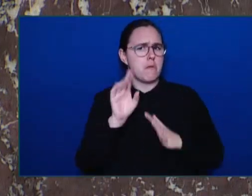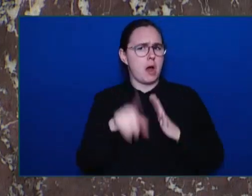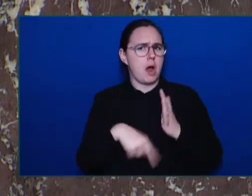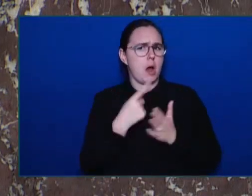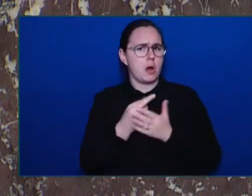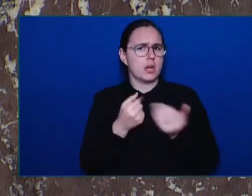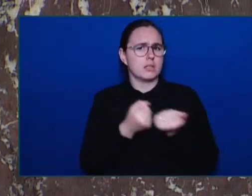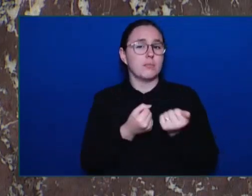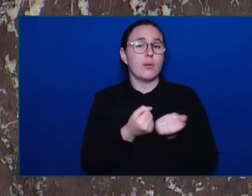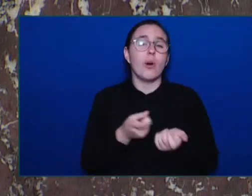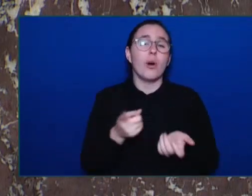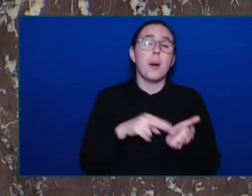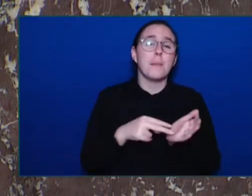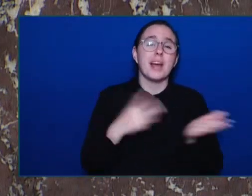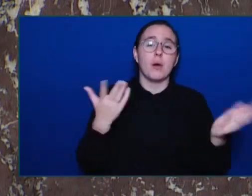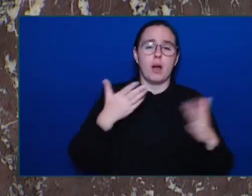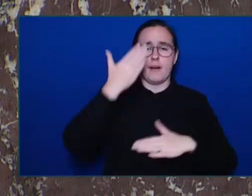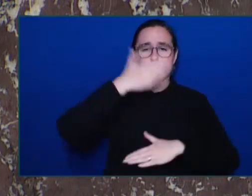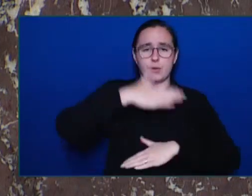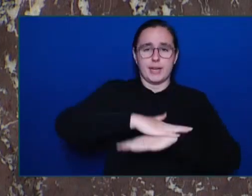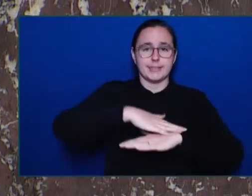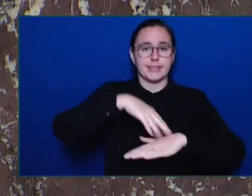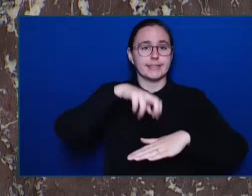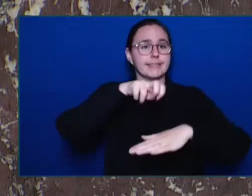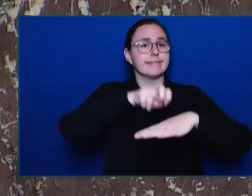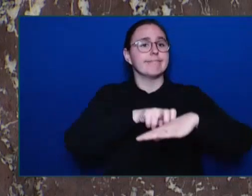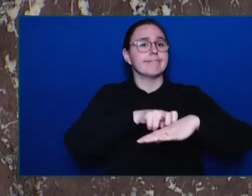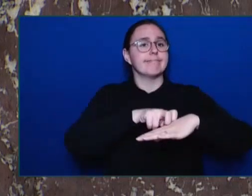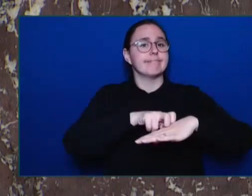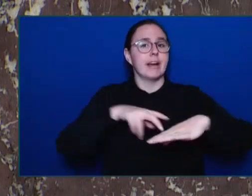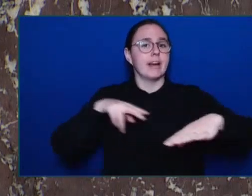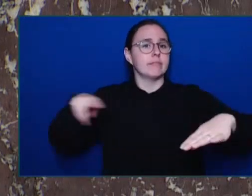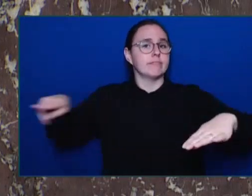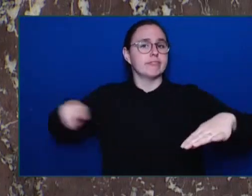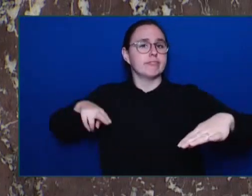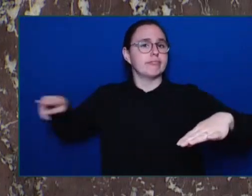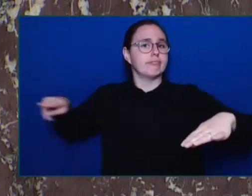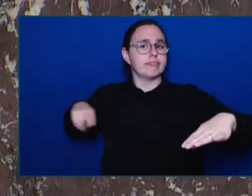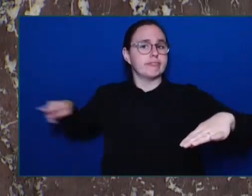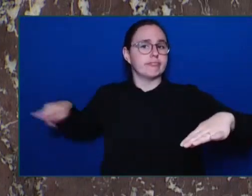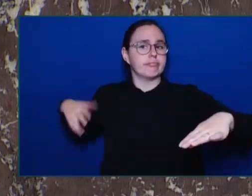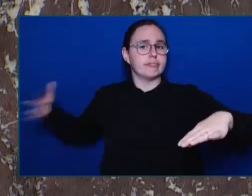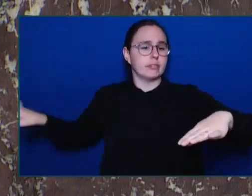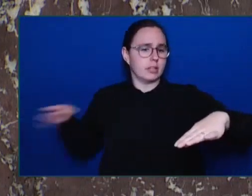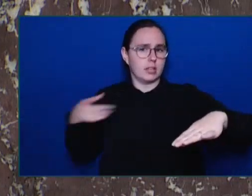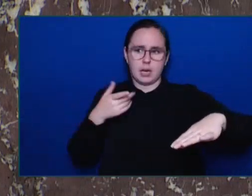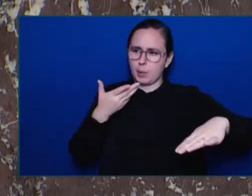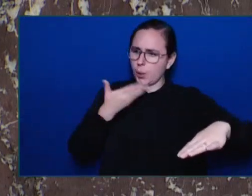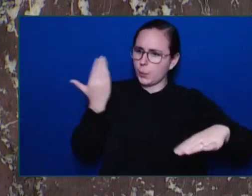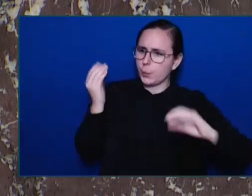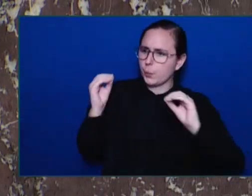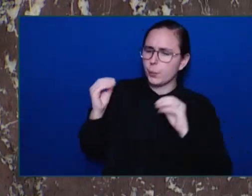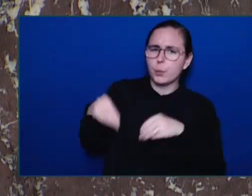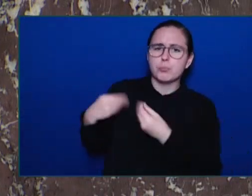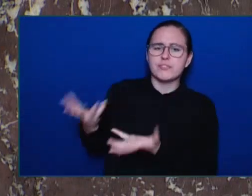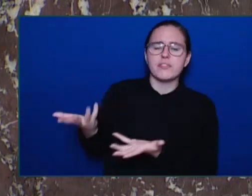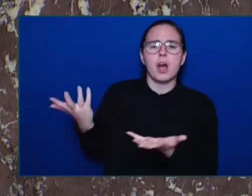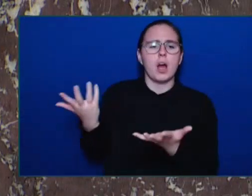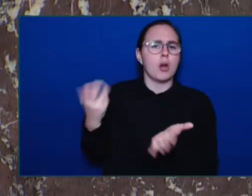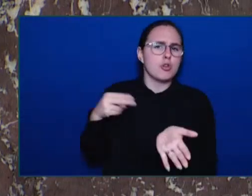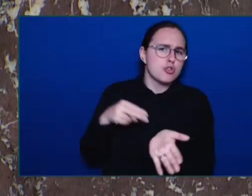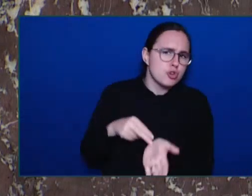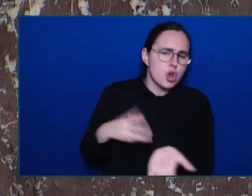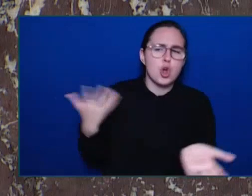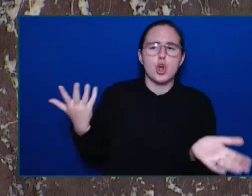and no help. In 2020, the Premier paid $500,000 per room to warehouse people